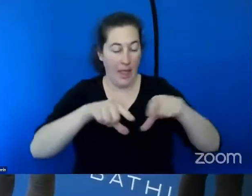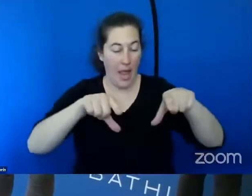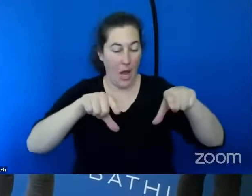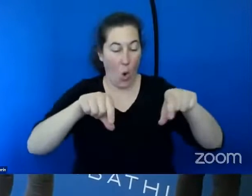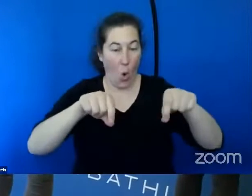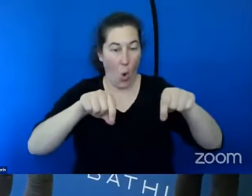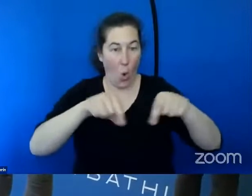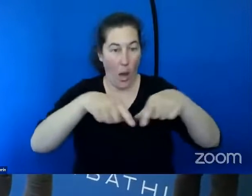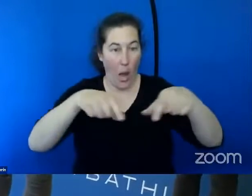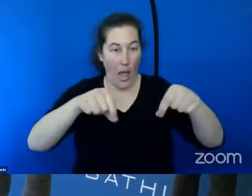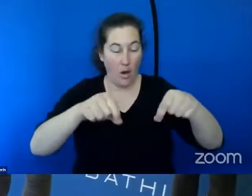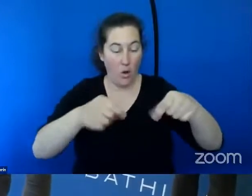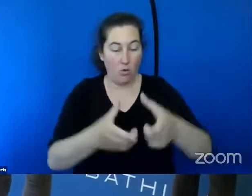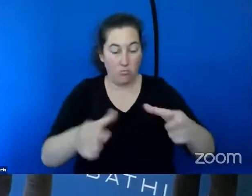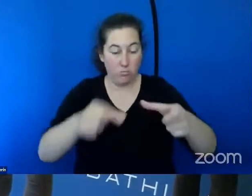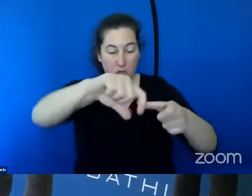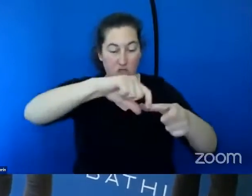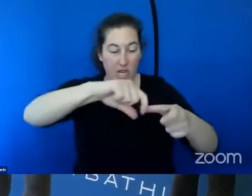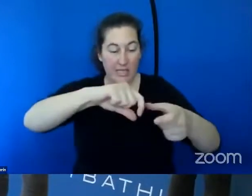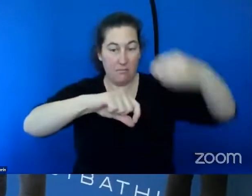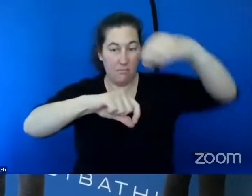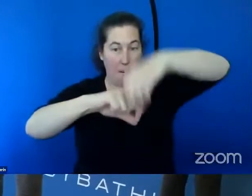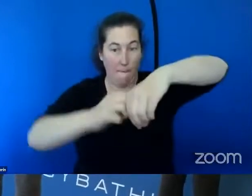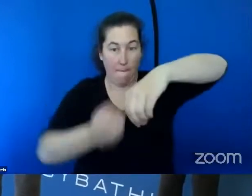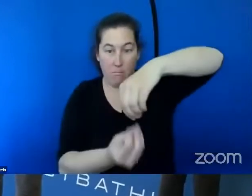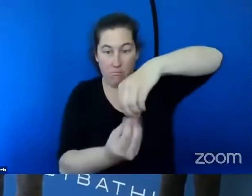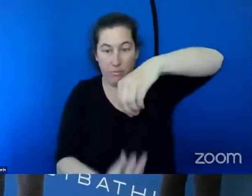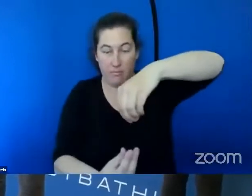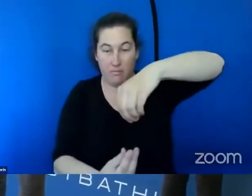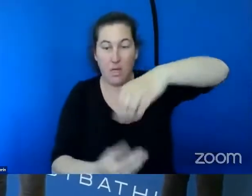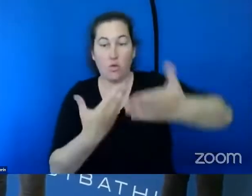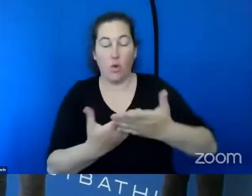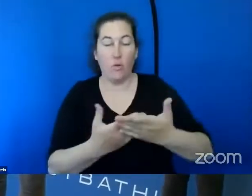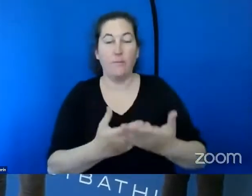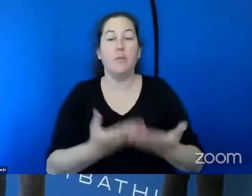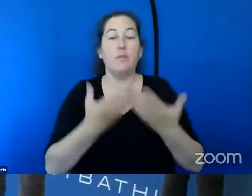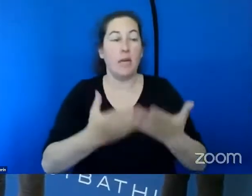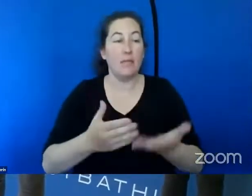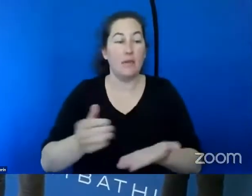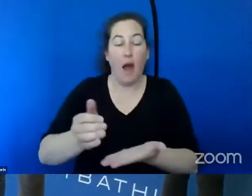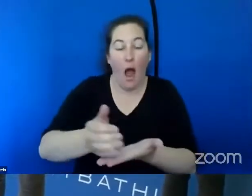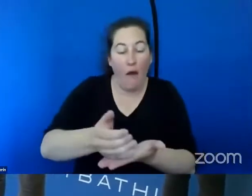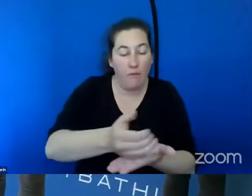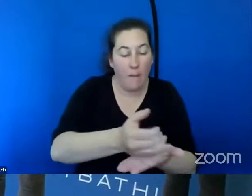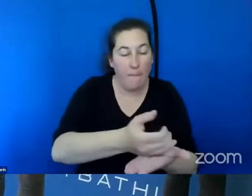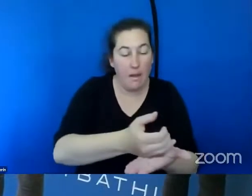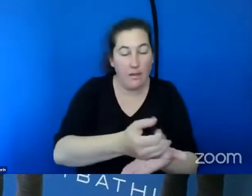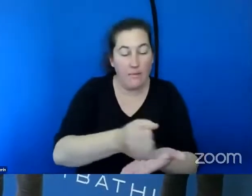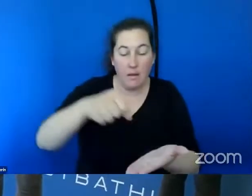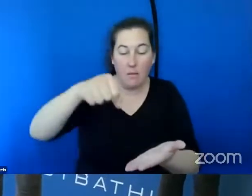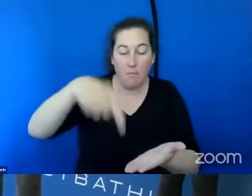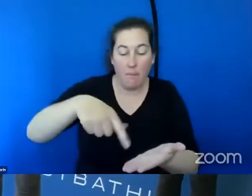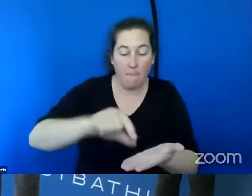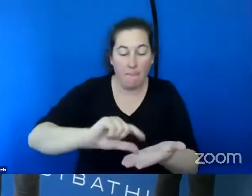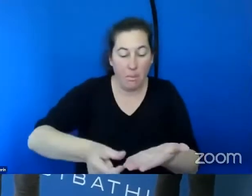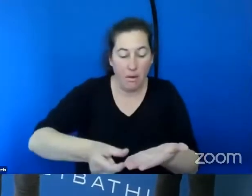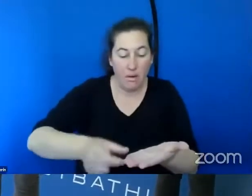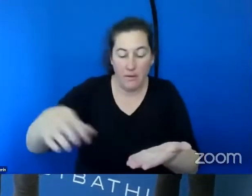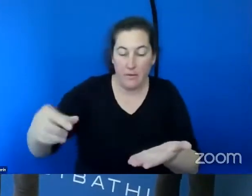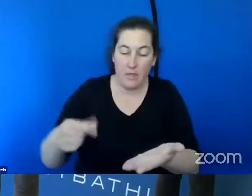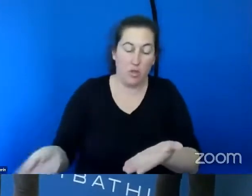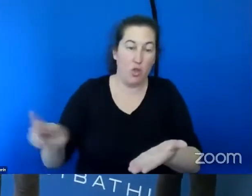let the Lego stone go without pushing it again down. Letting go is not so easy as